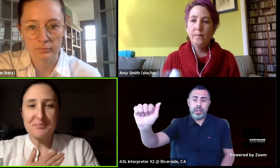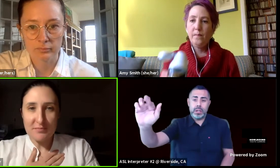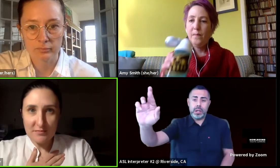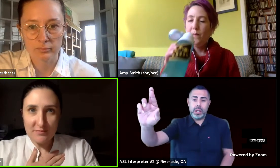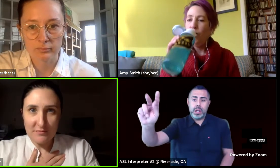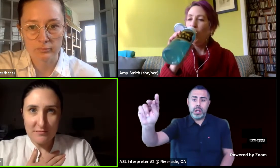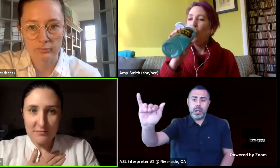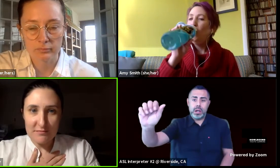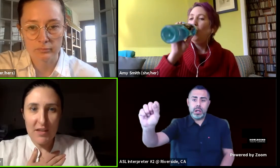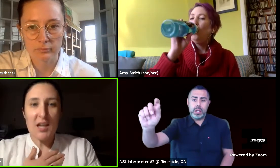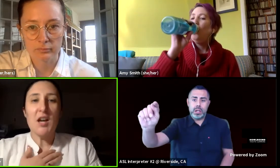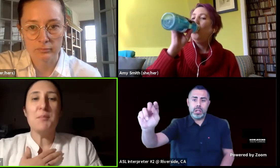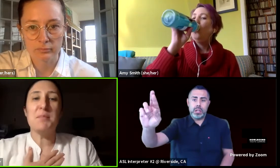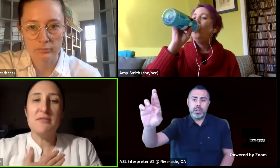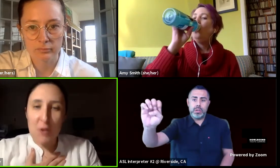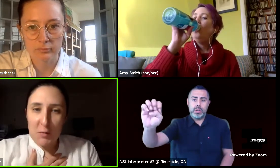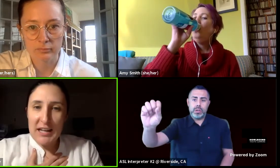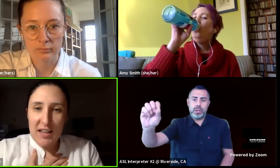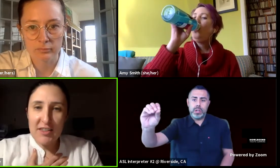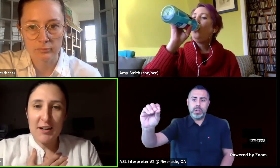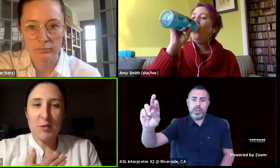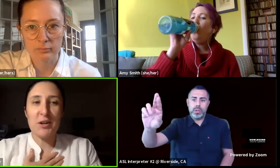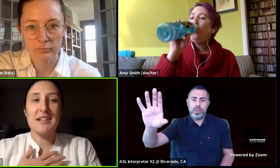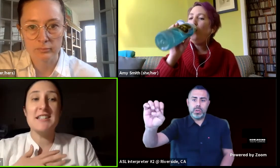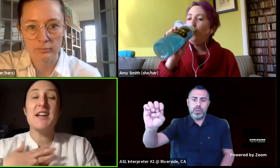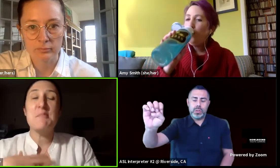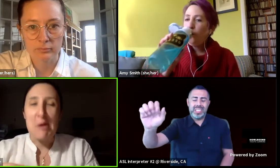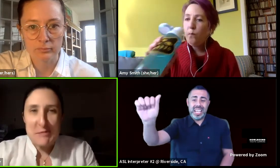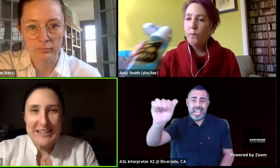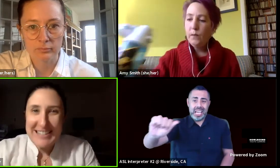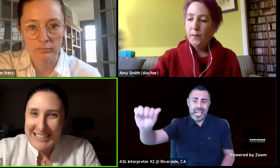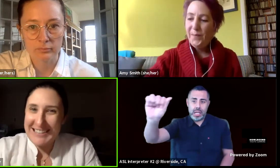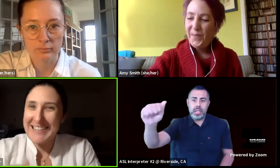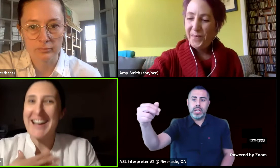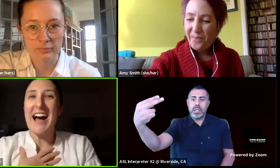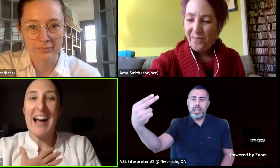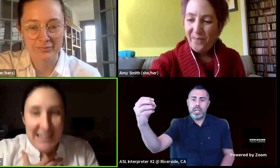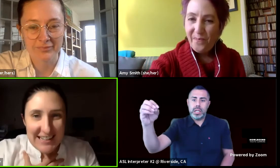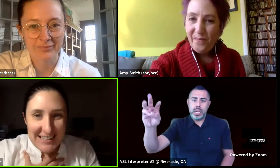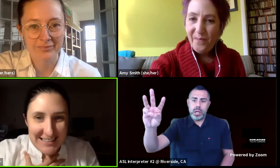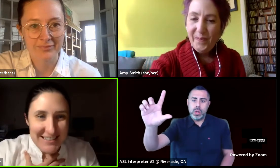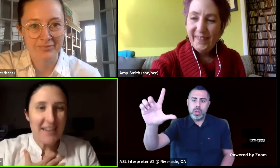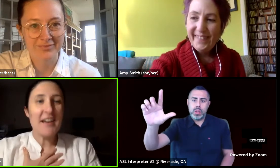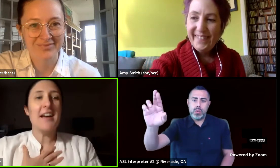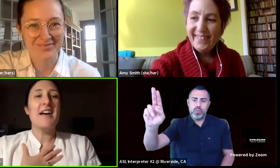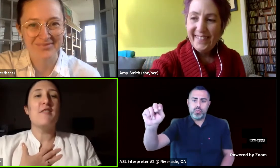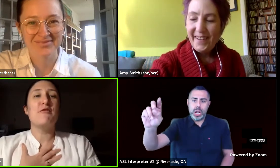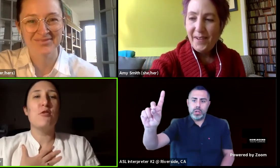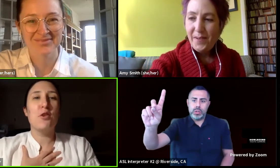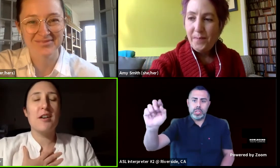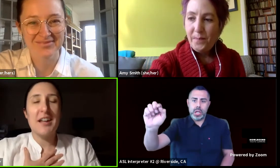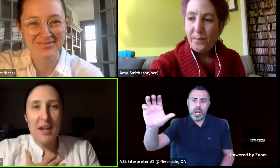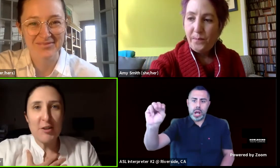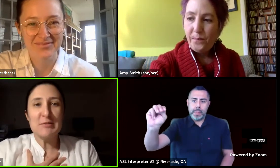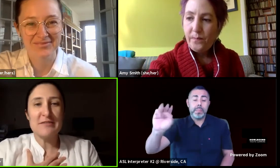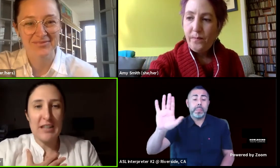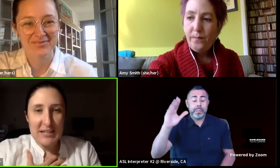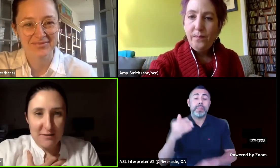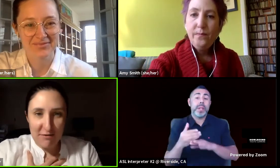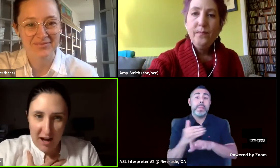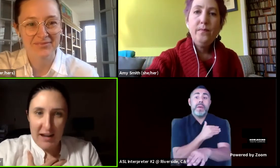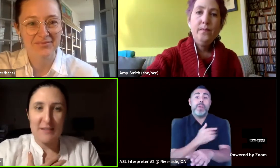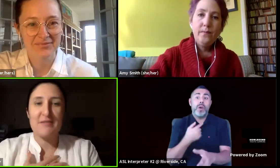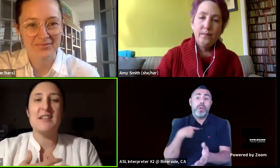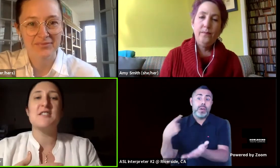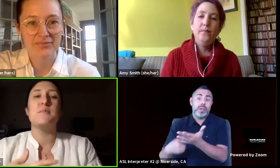artistresource@howlround.com. But before we head there, we're gonna take a moment. I need it for another